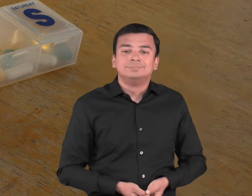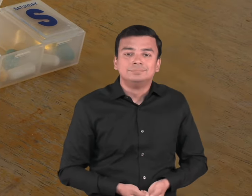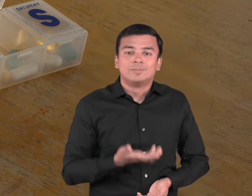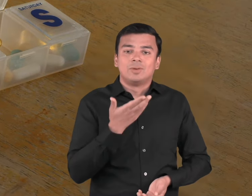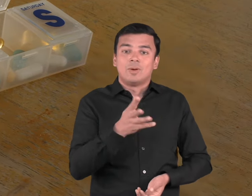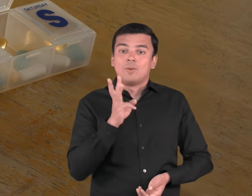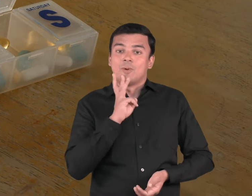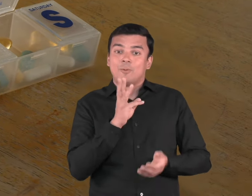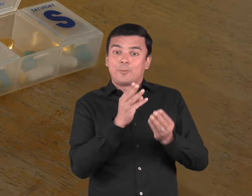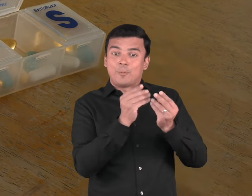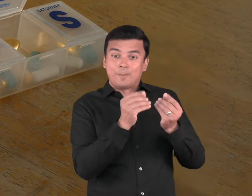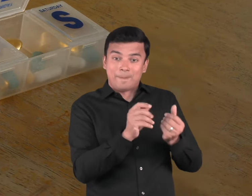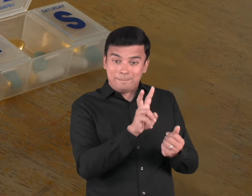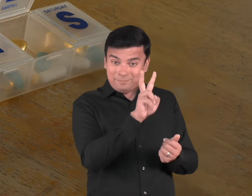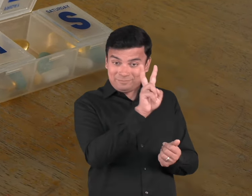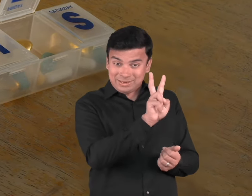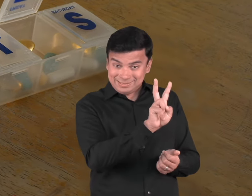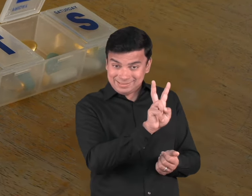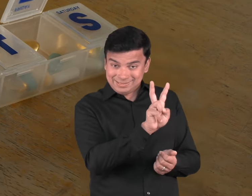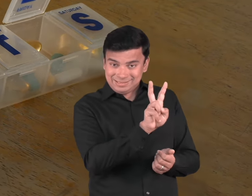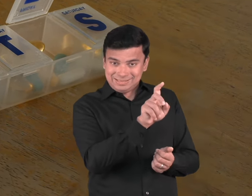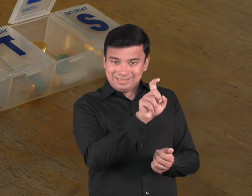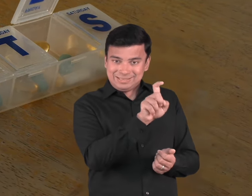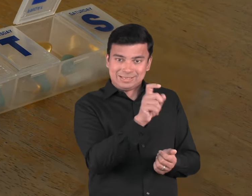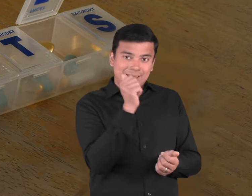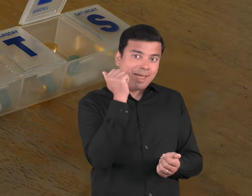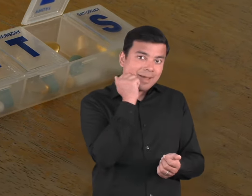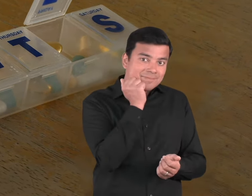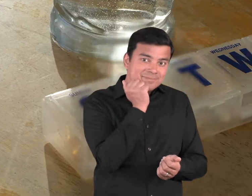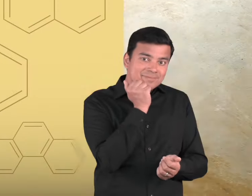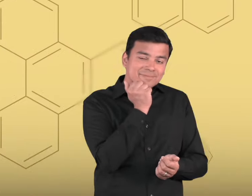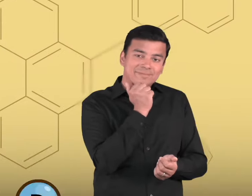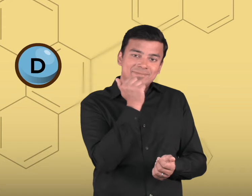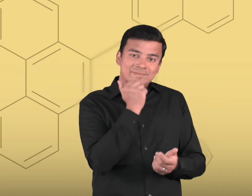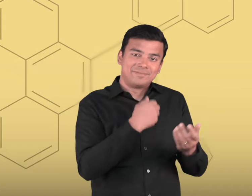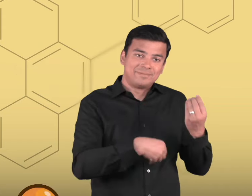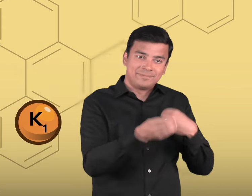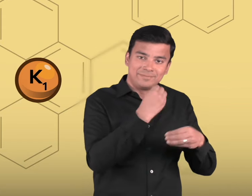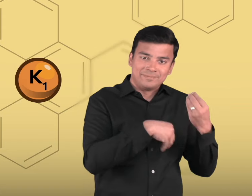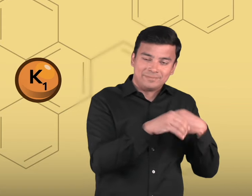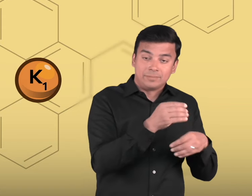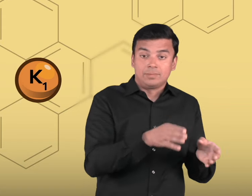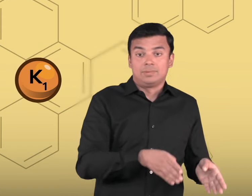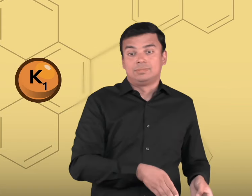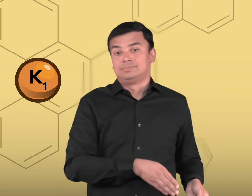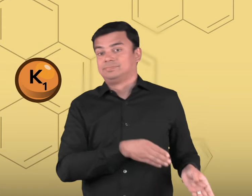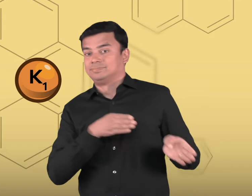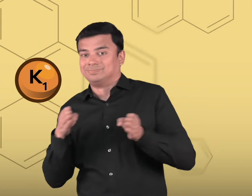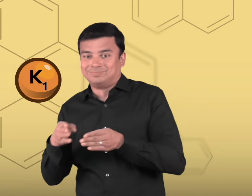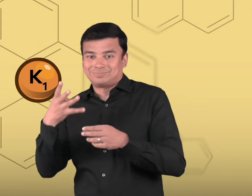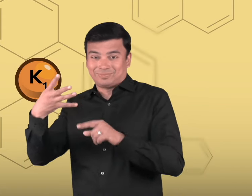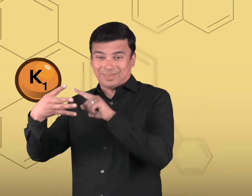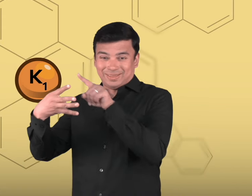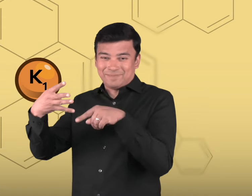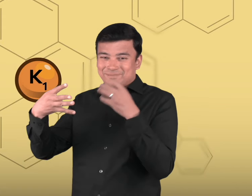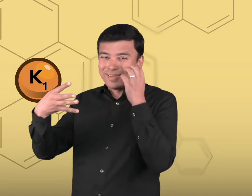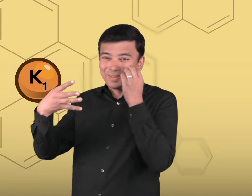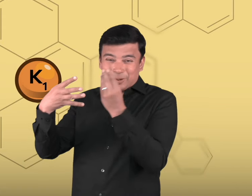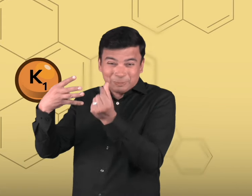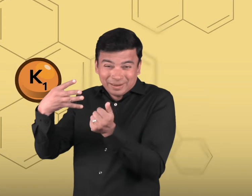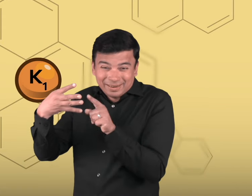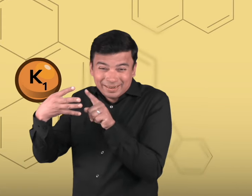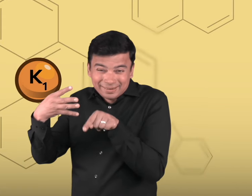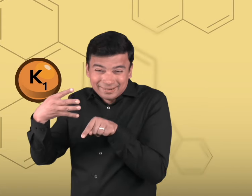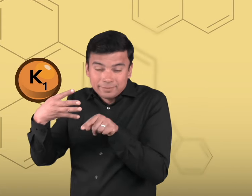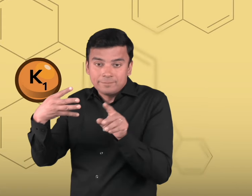are the ones you need a fresh supply of every day the four fat soluble vitamins are vitamin